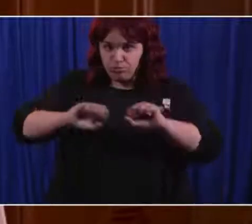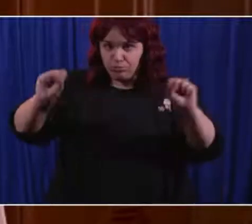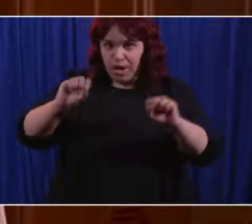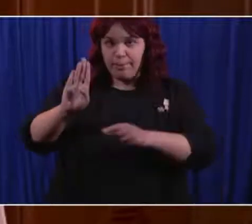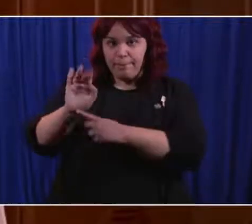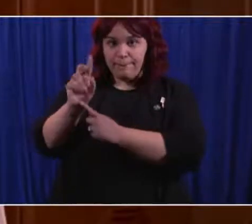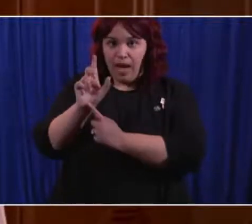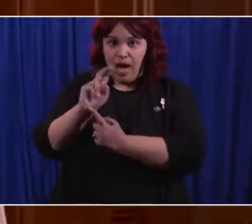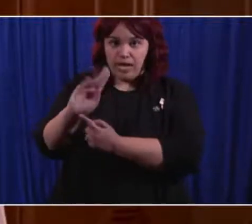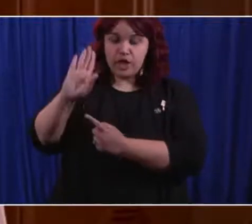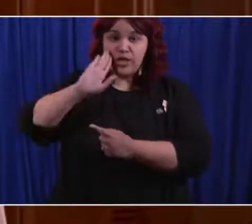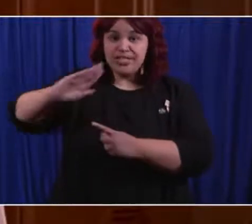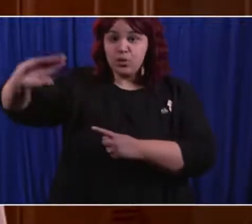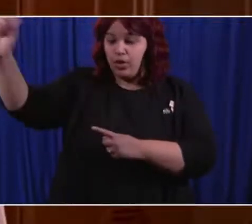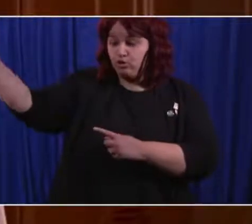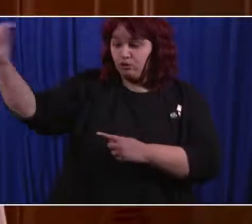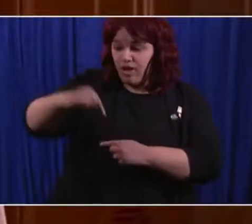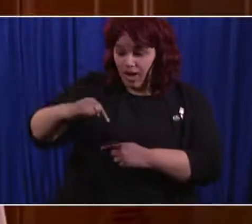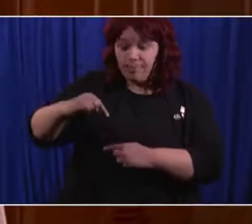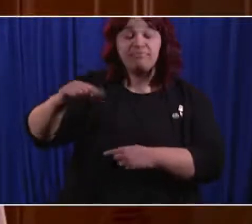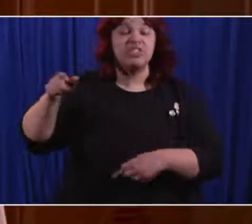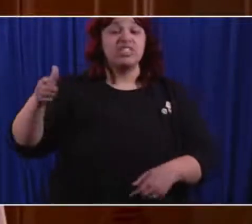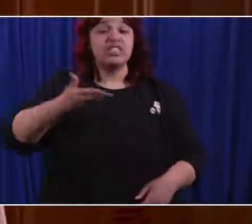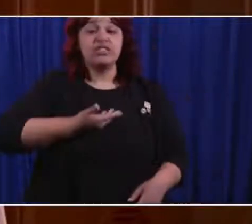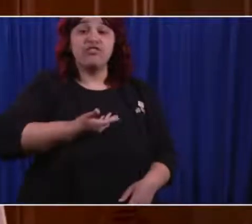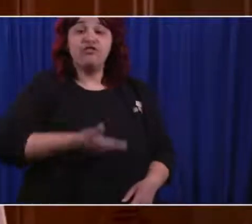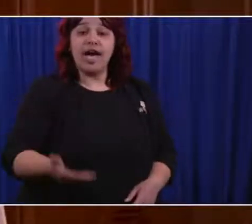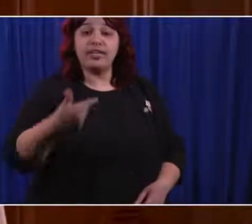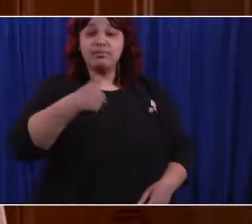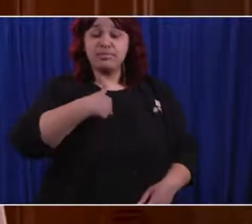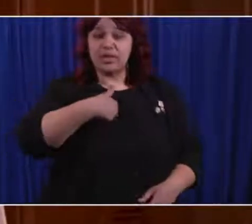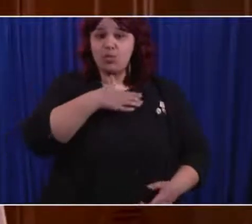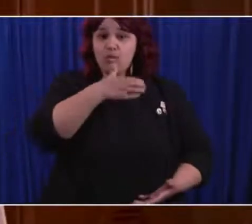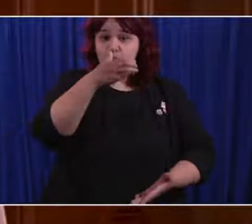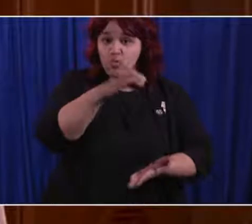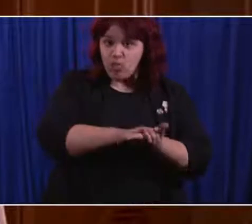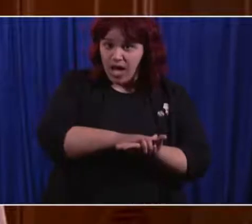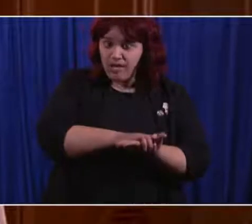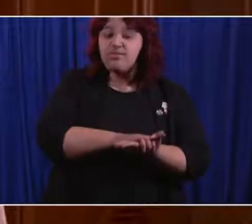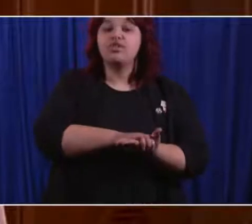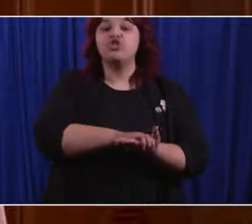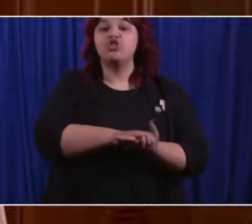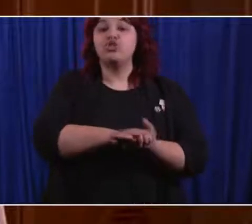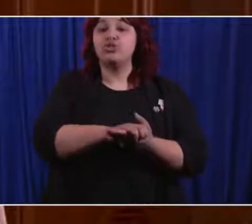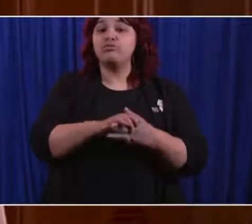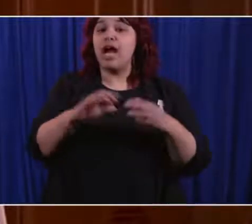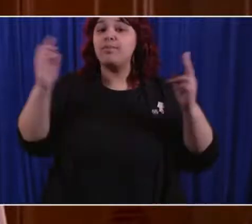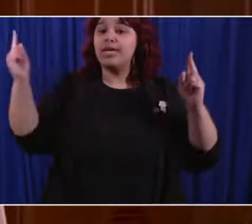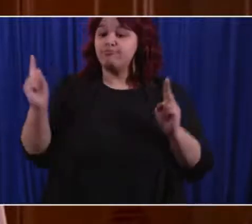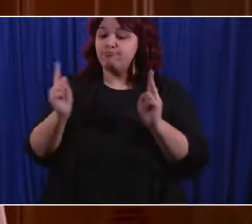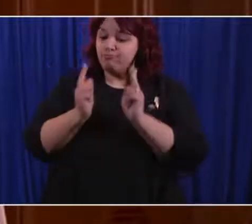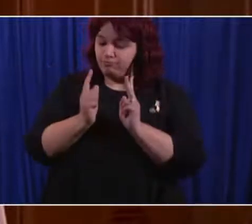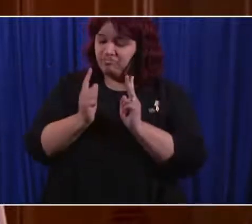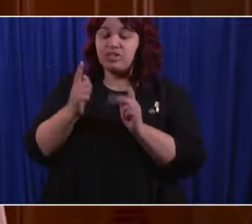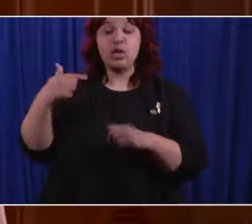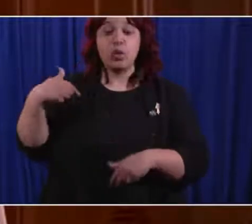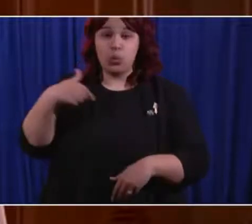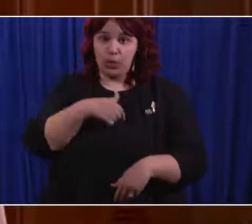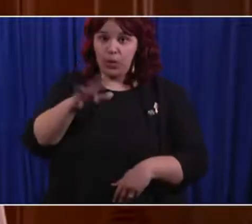there representing Ohio and to welcome the president of the United States to our great